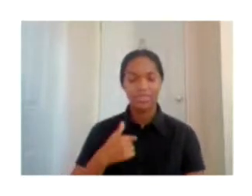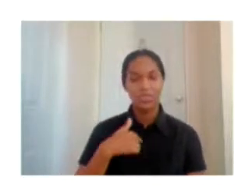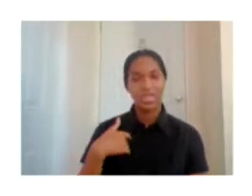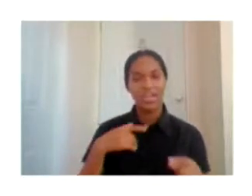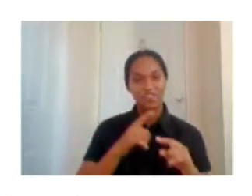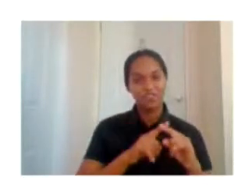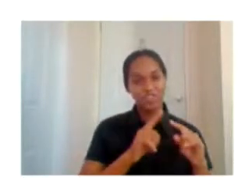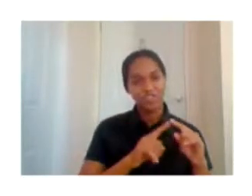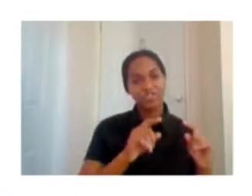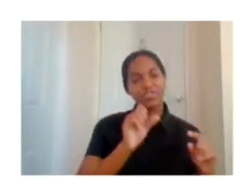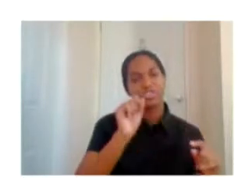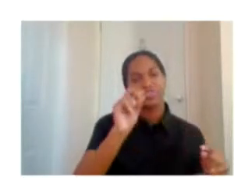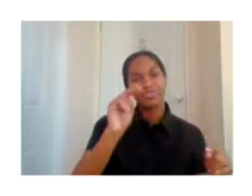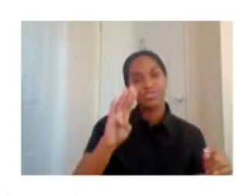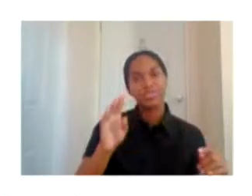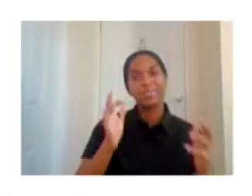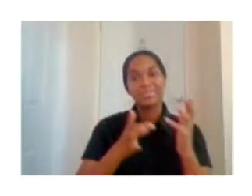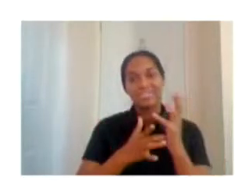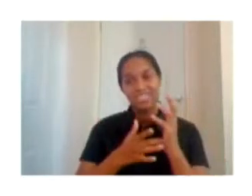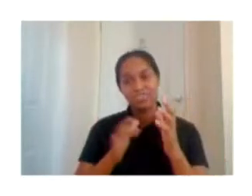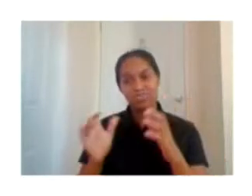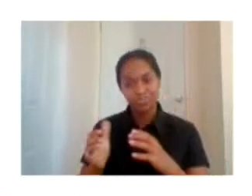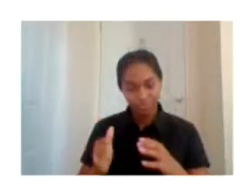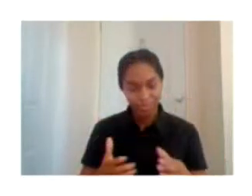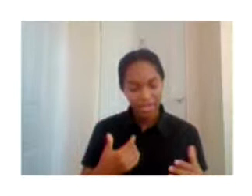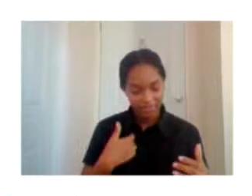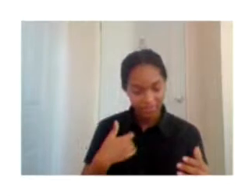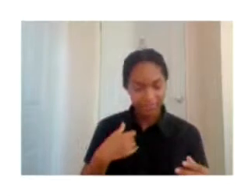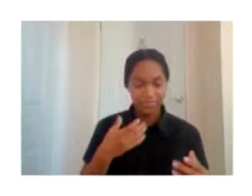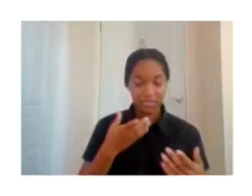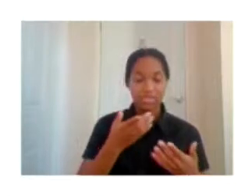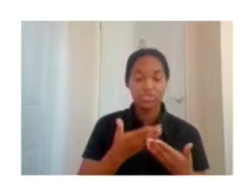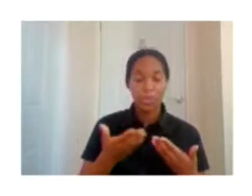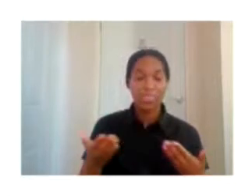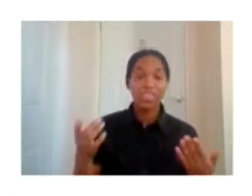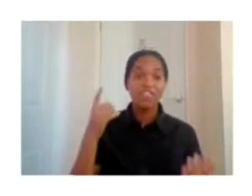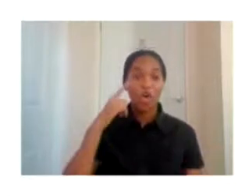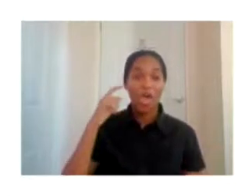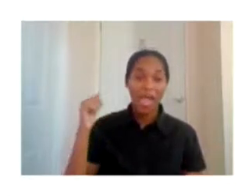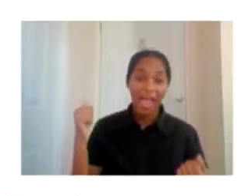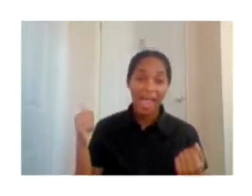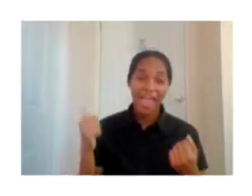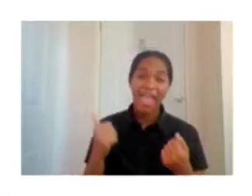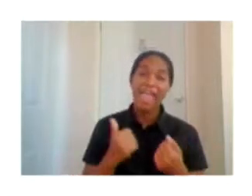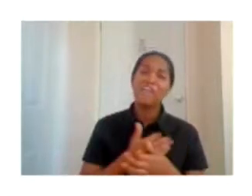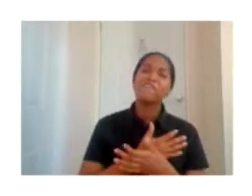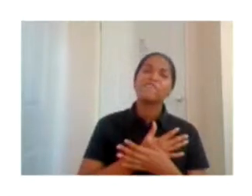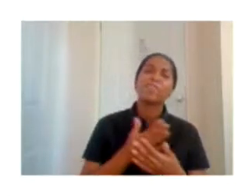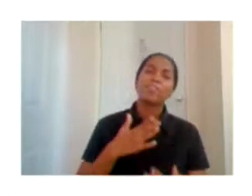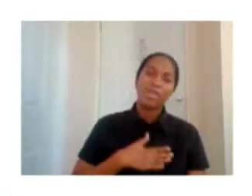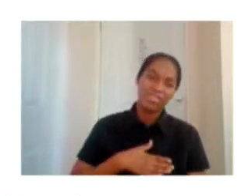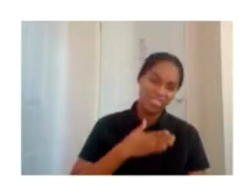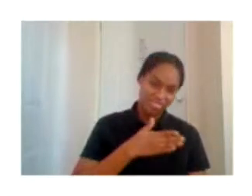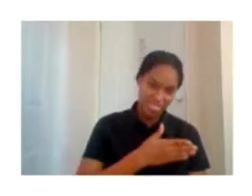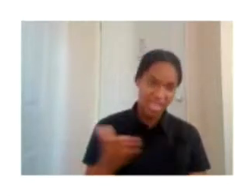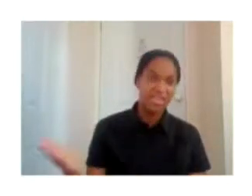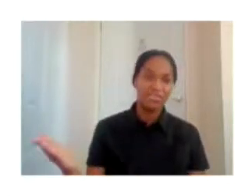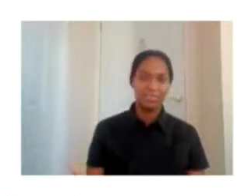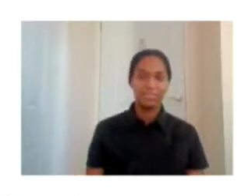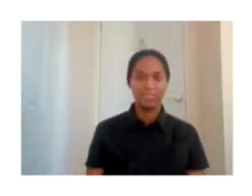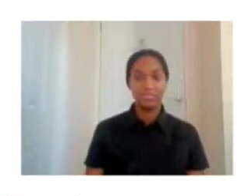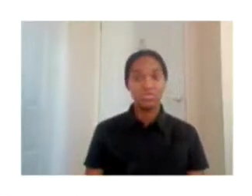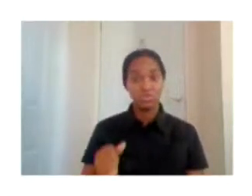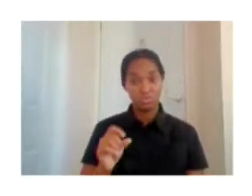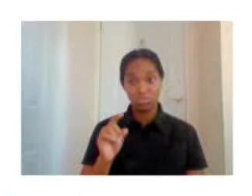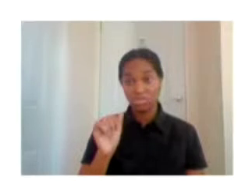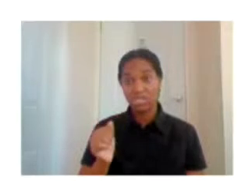of technology groups, and there is something for everyone out there. So you can even